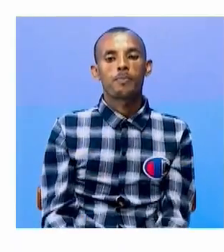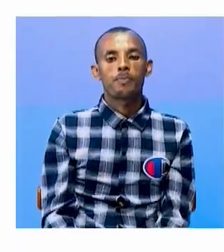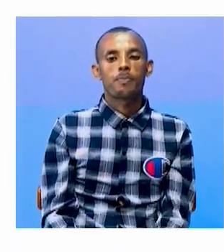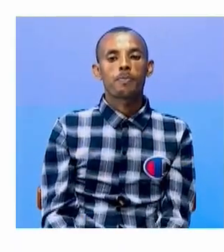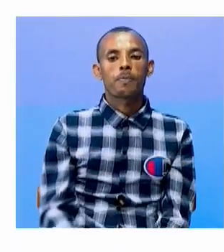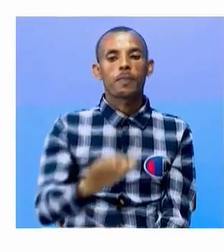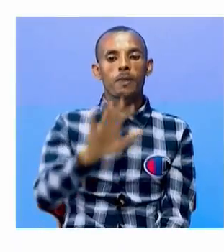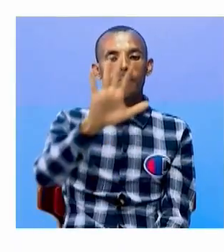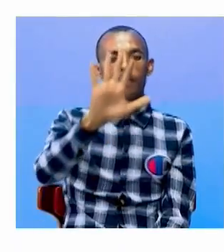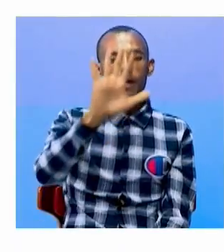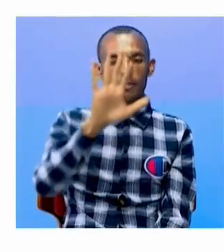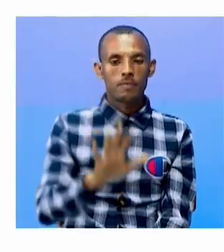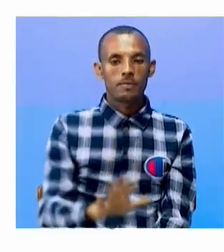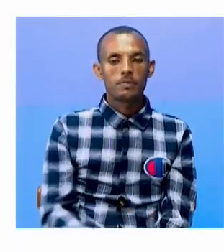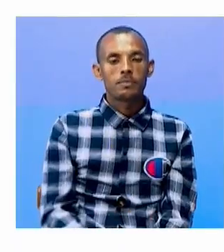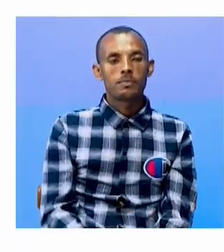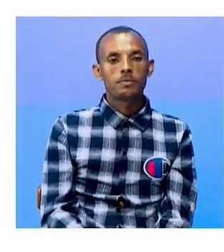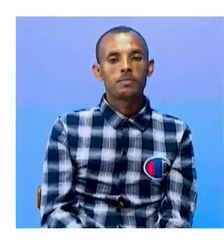5